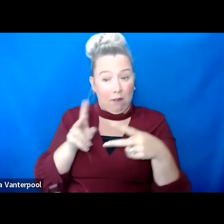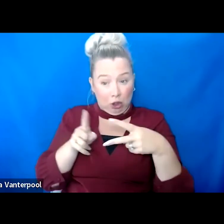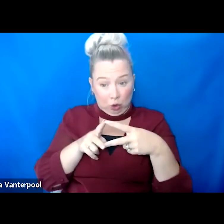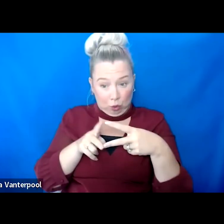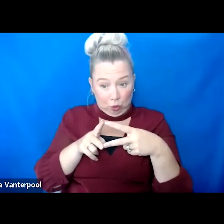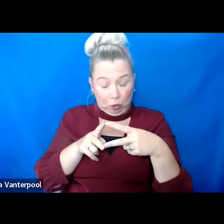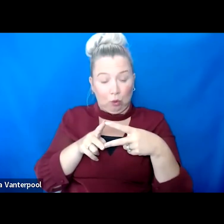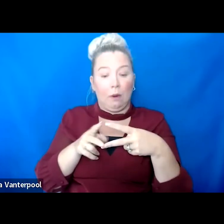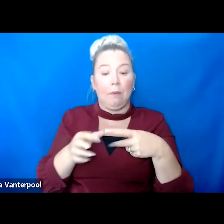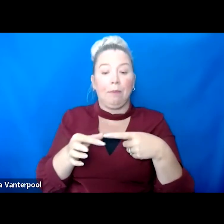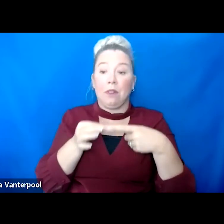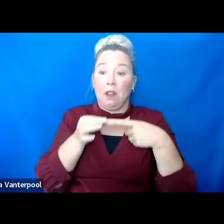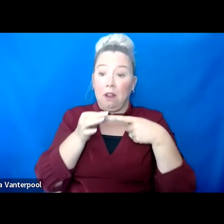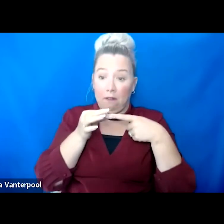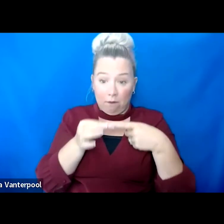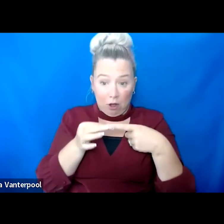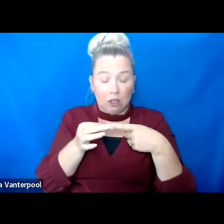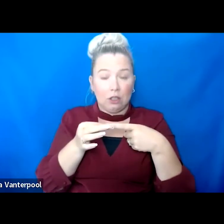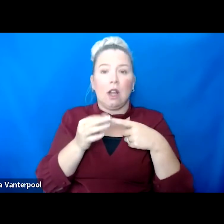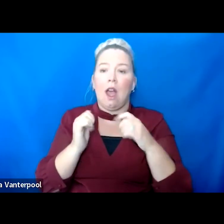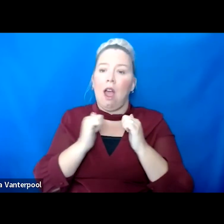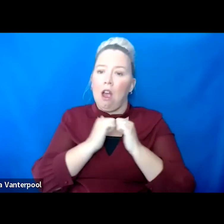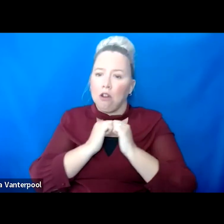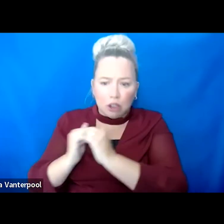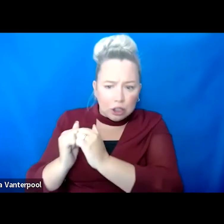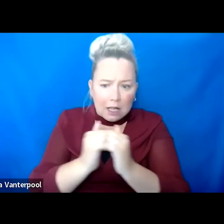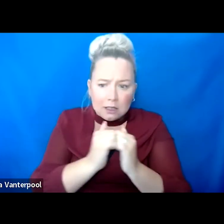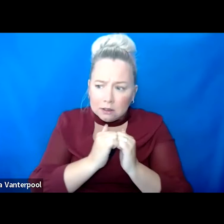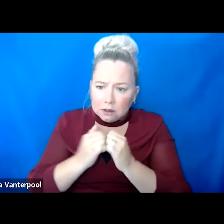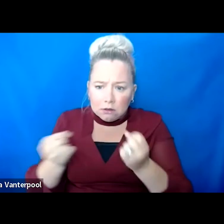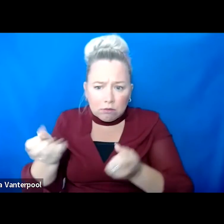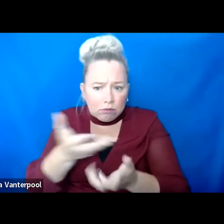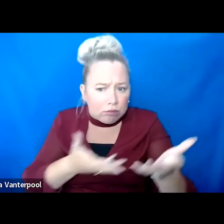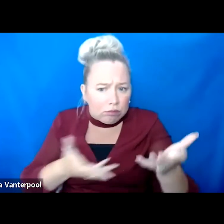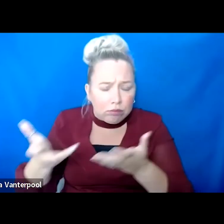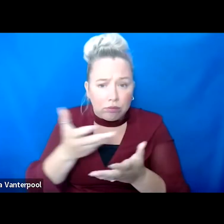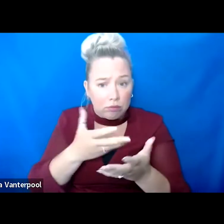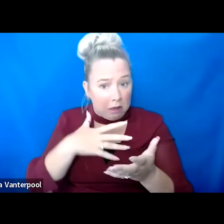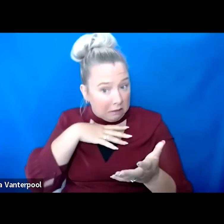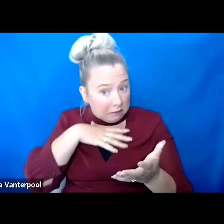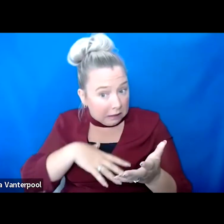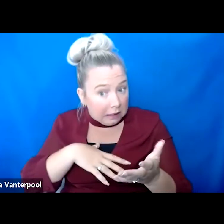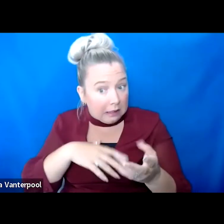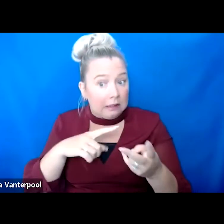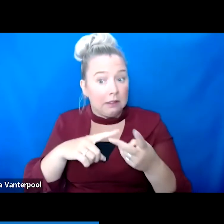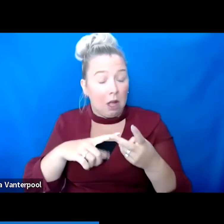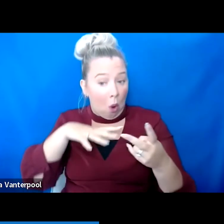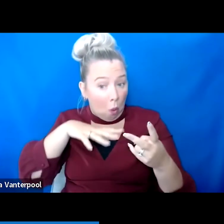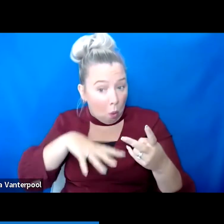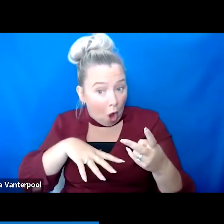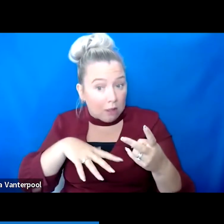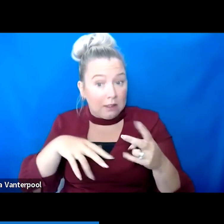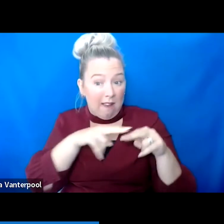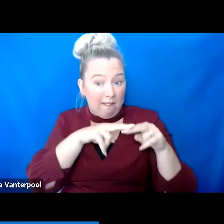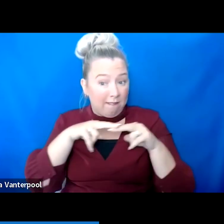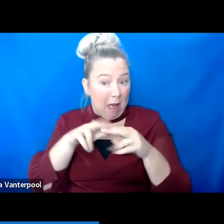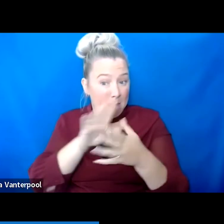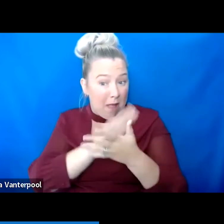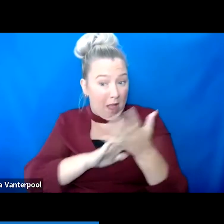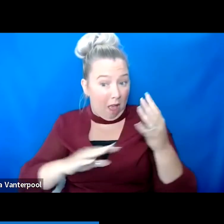It was to build consensus. Do we need and want family hubs? And